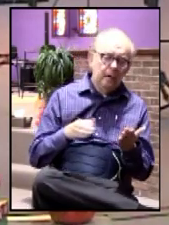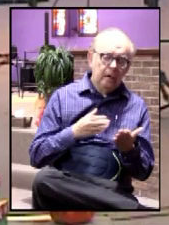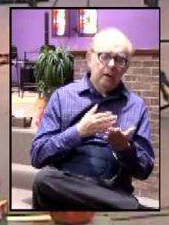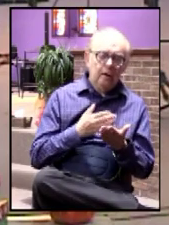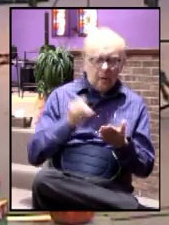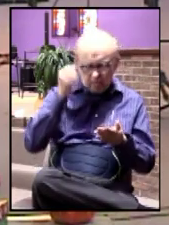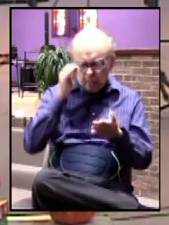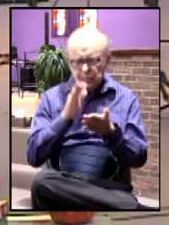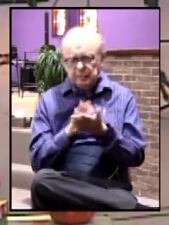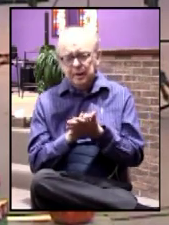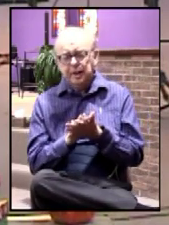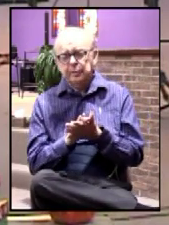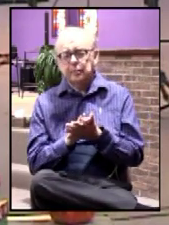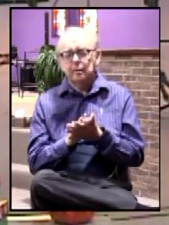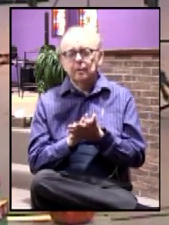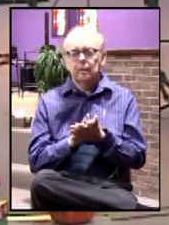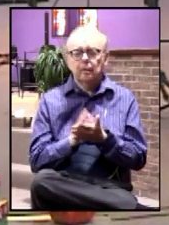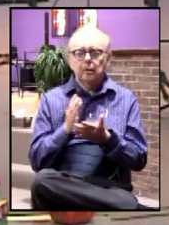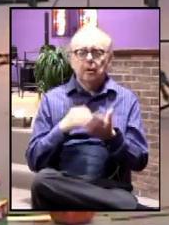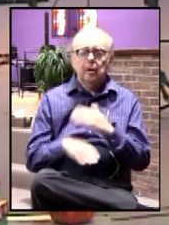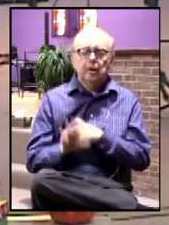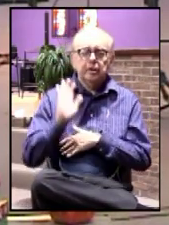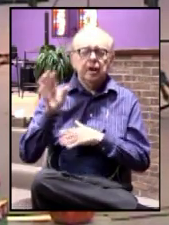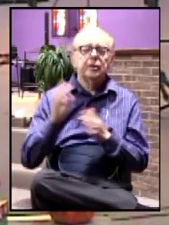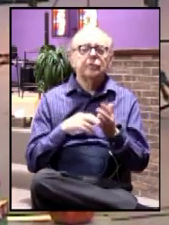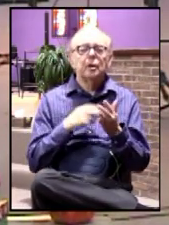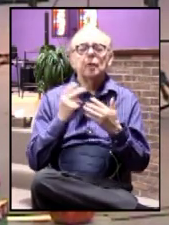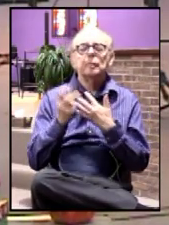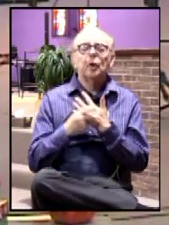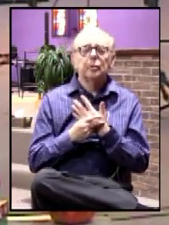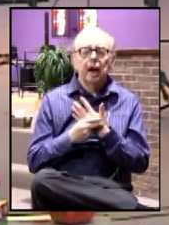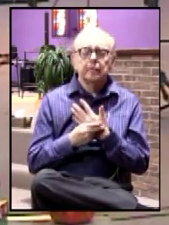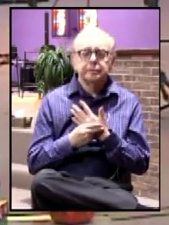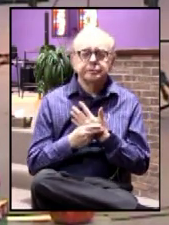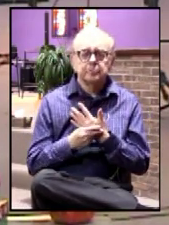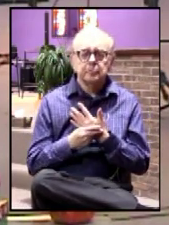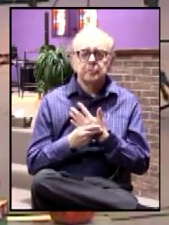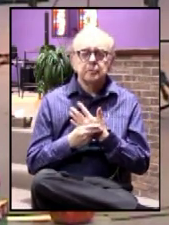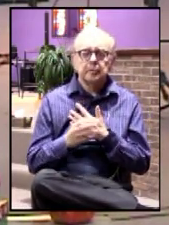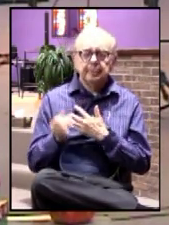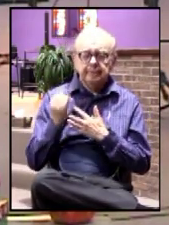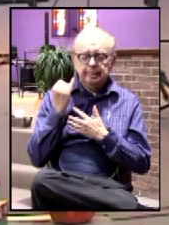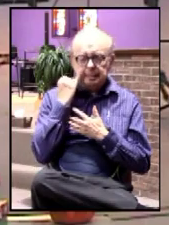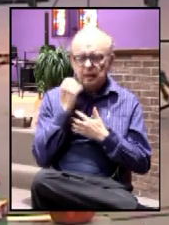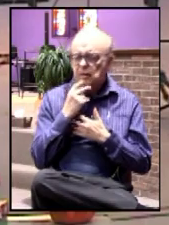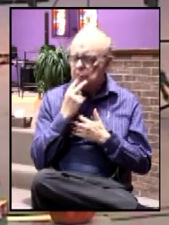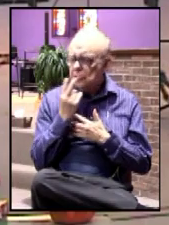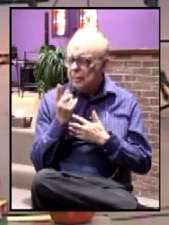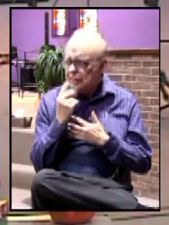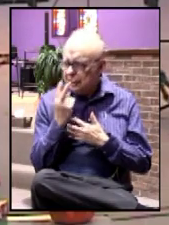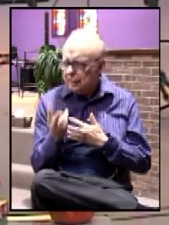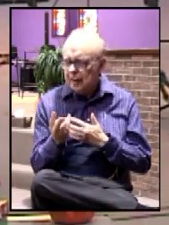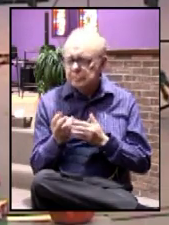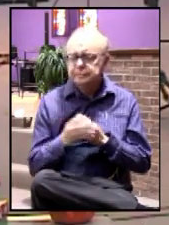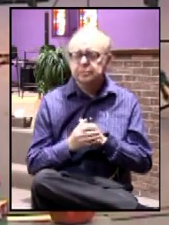those beliefs into his show. And if you really look at